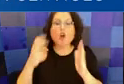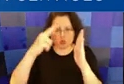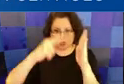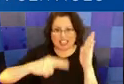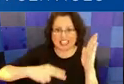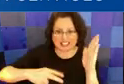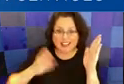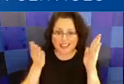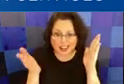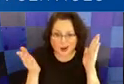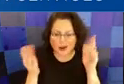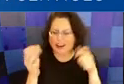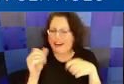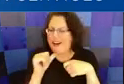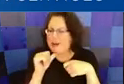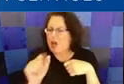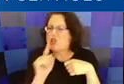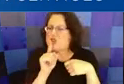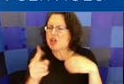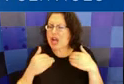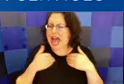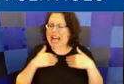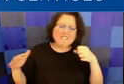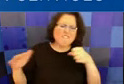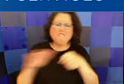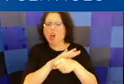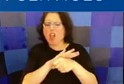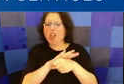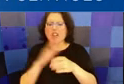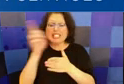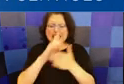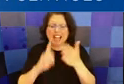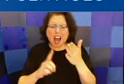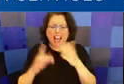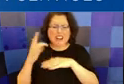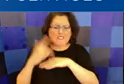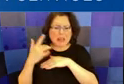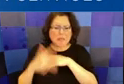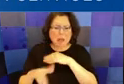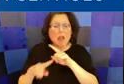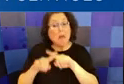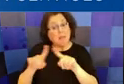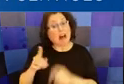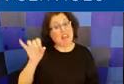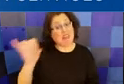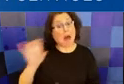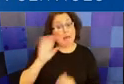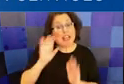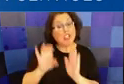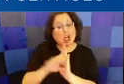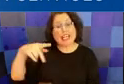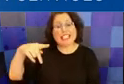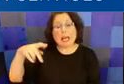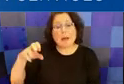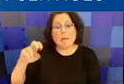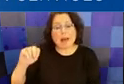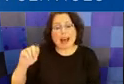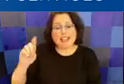I'm not sure if it has the full designs available, but that is PennDOT's public information on the